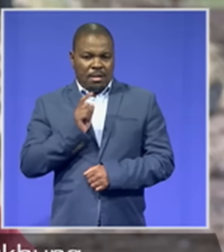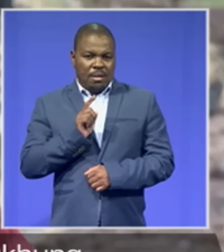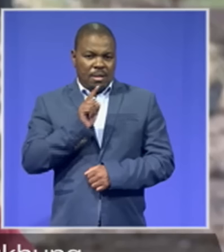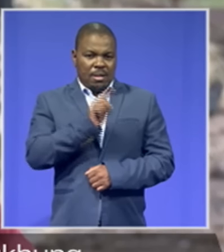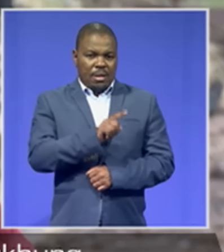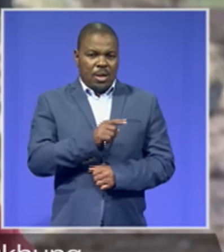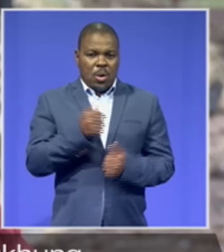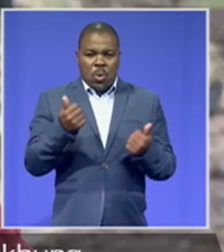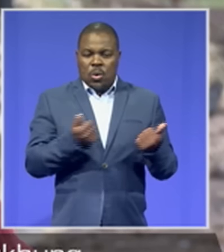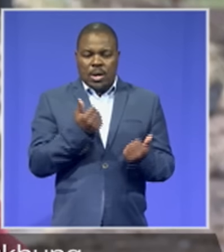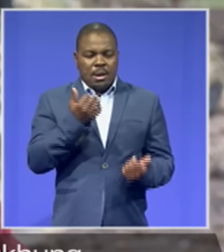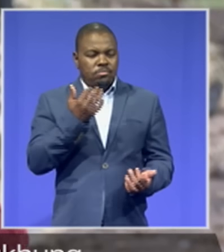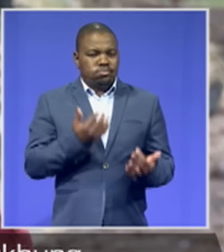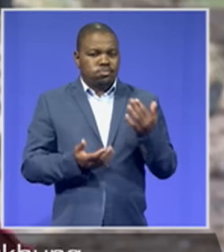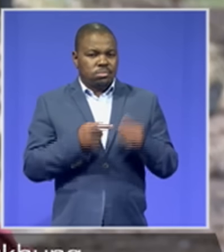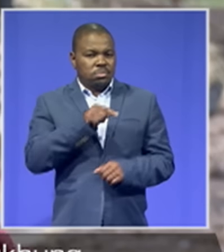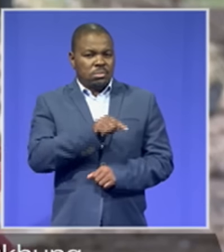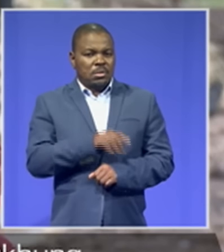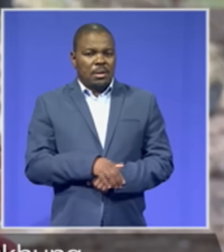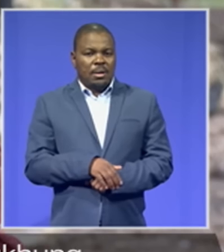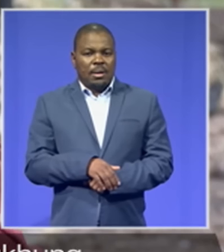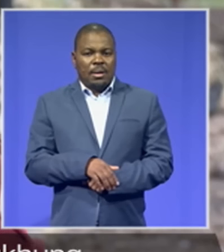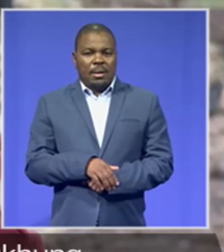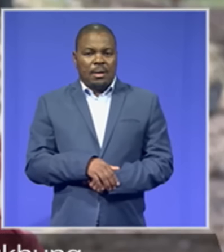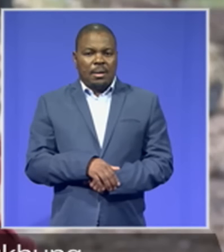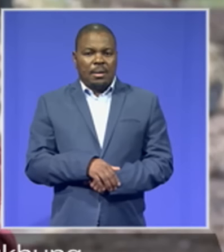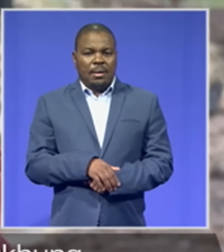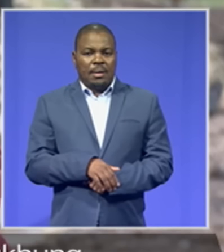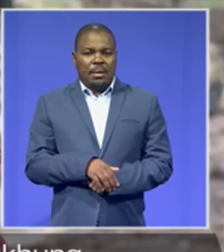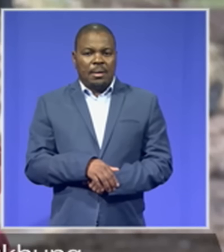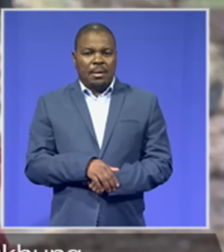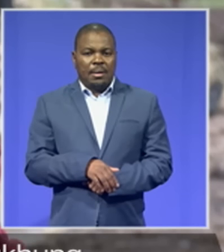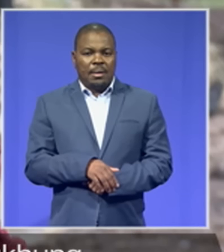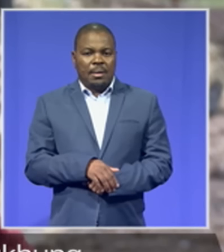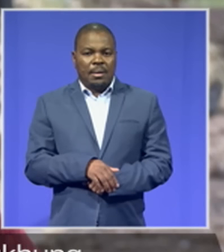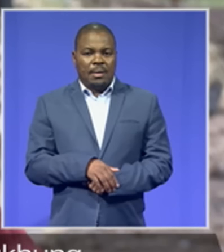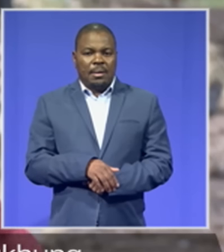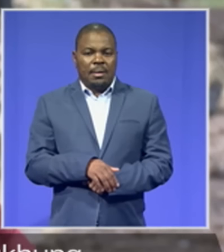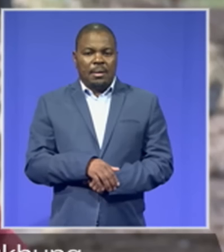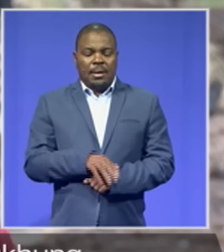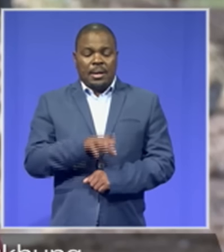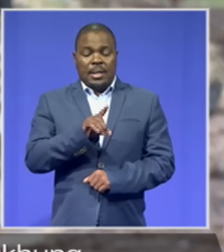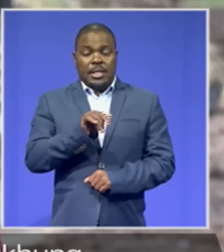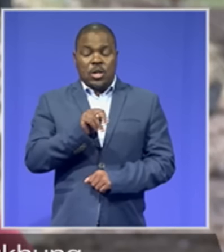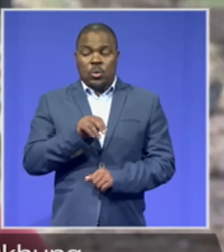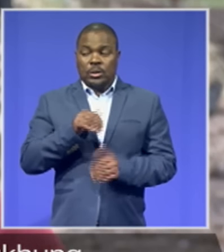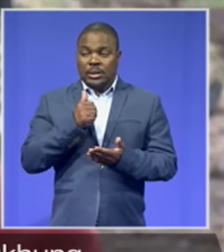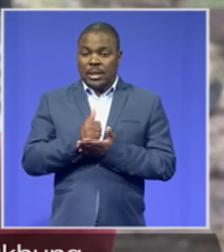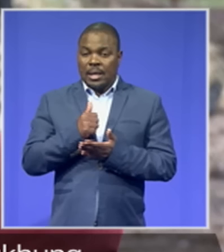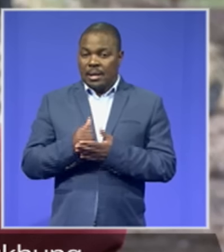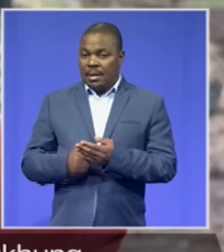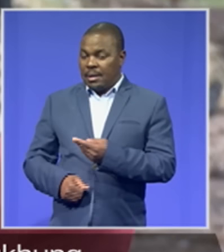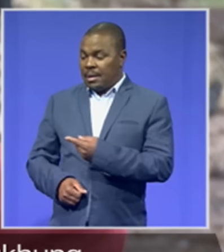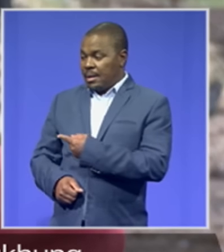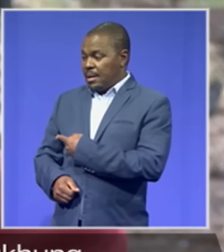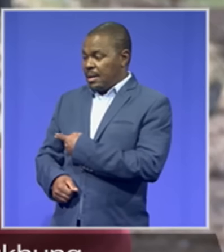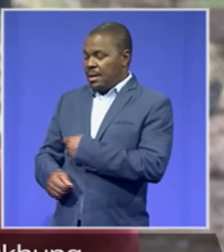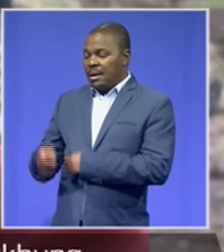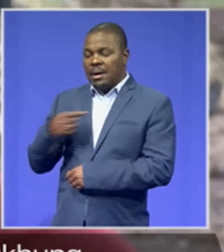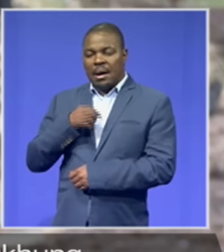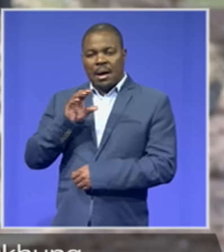was already burning then. Then I was telling preaching or something. Then I screamed to